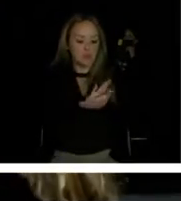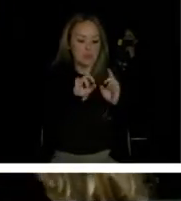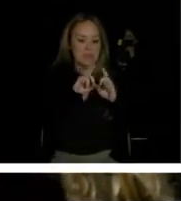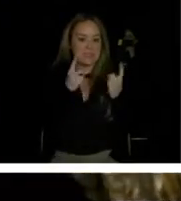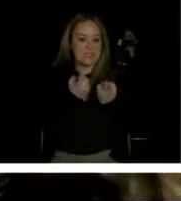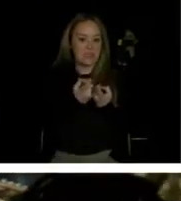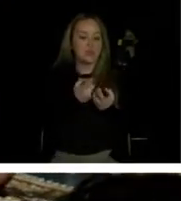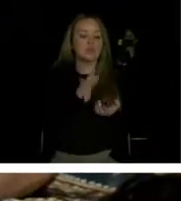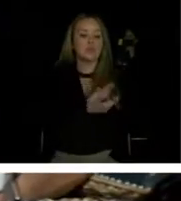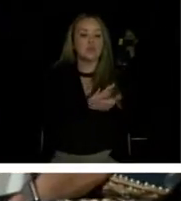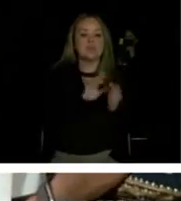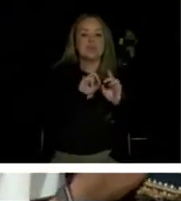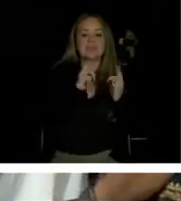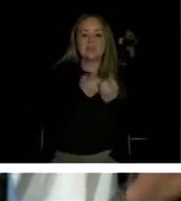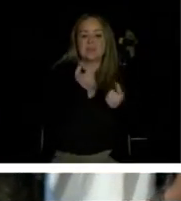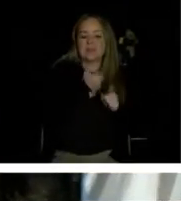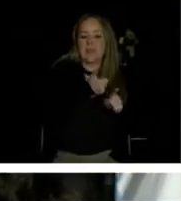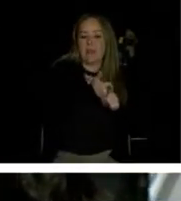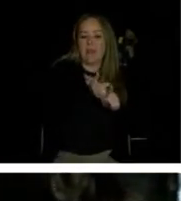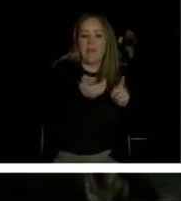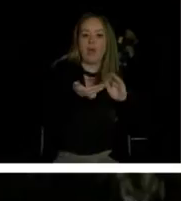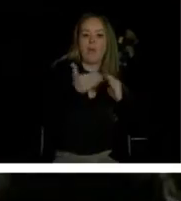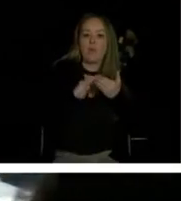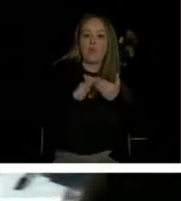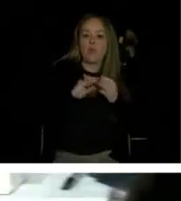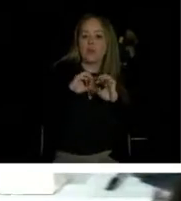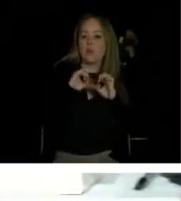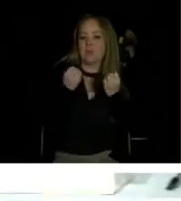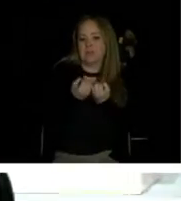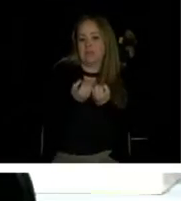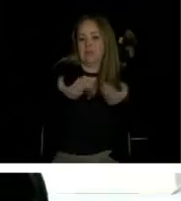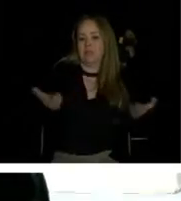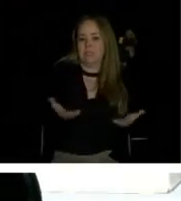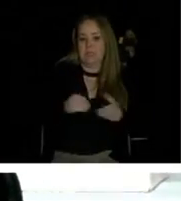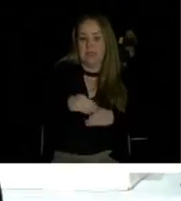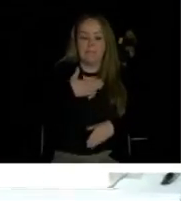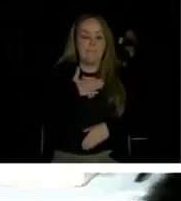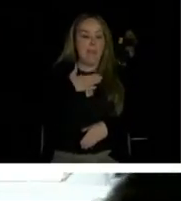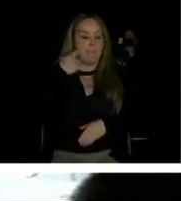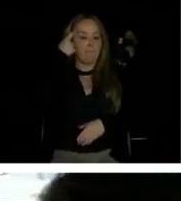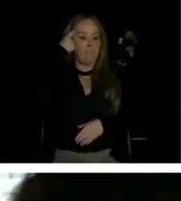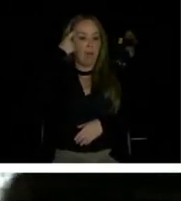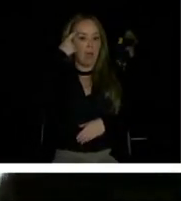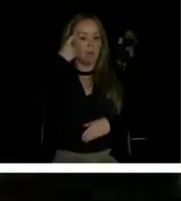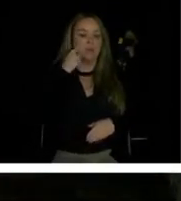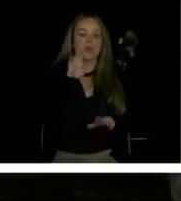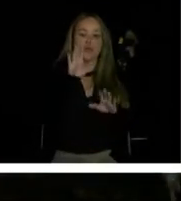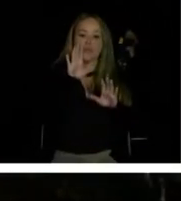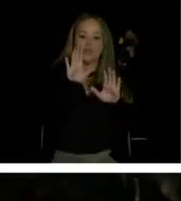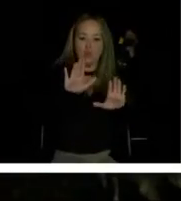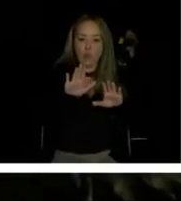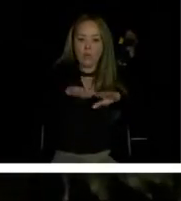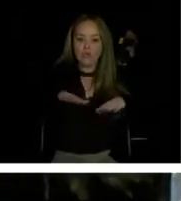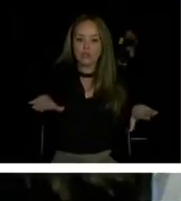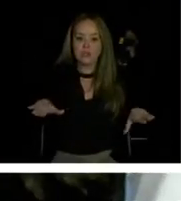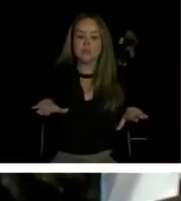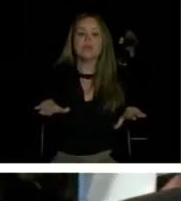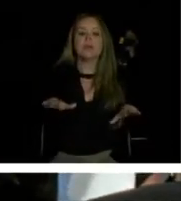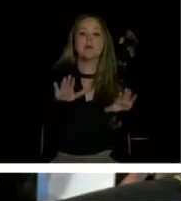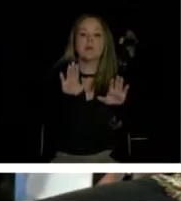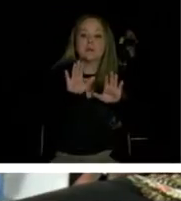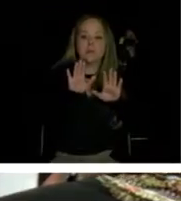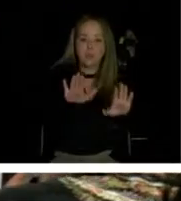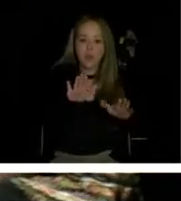district is a community organization in my mind, right? They're your children,